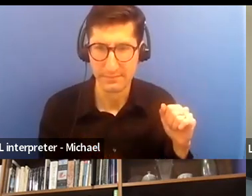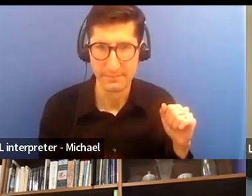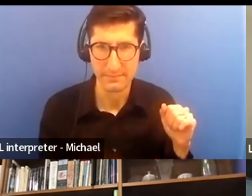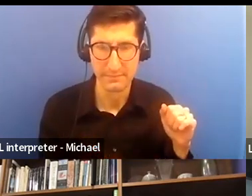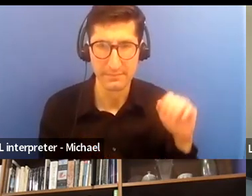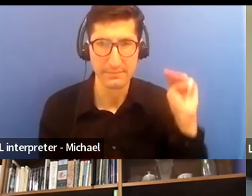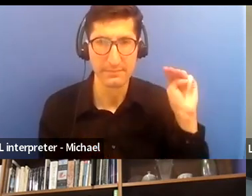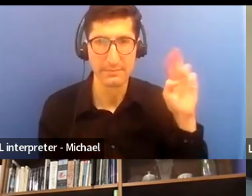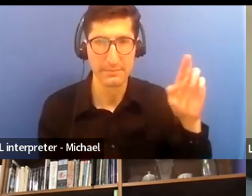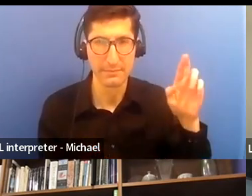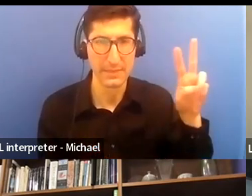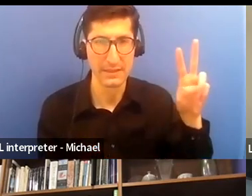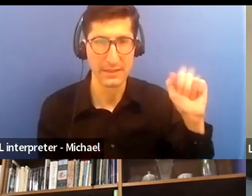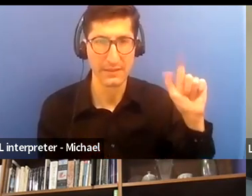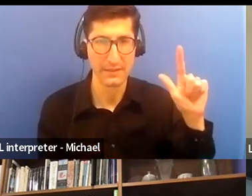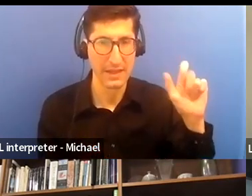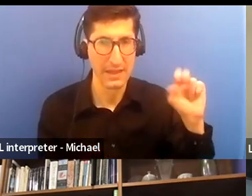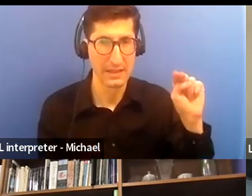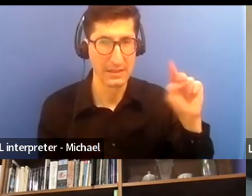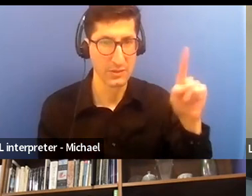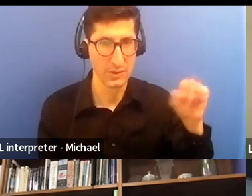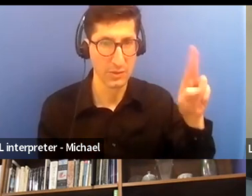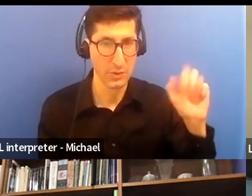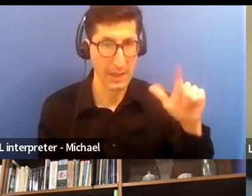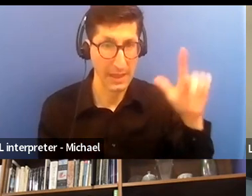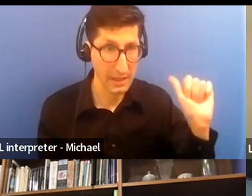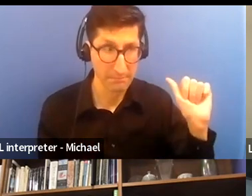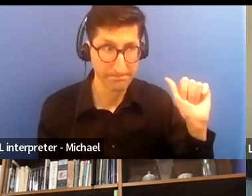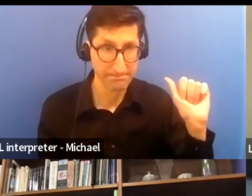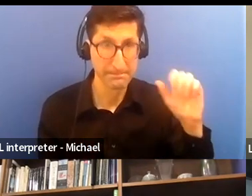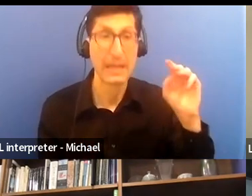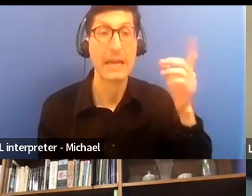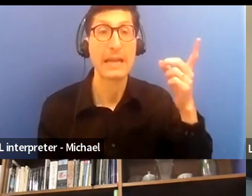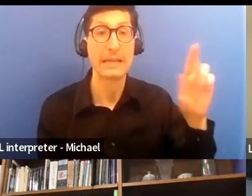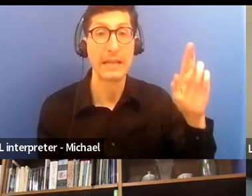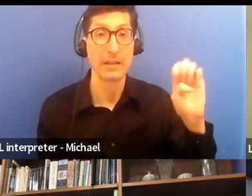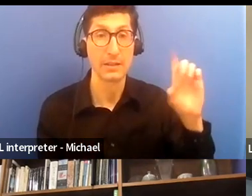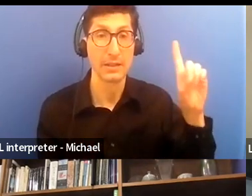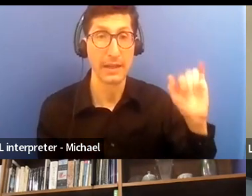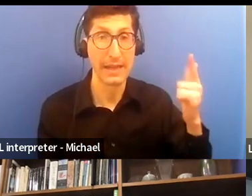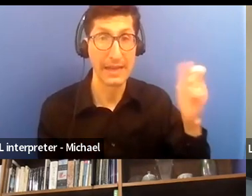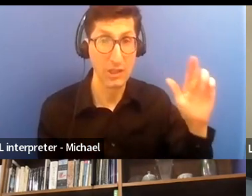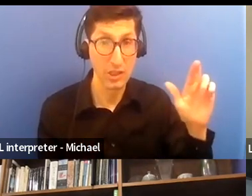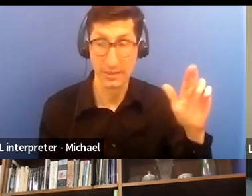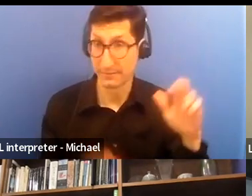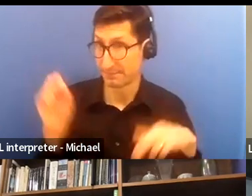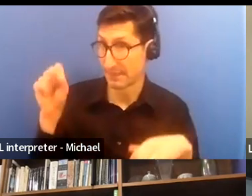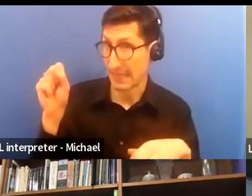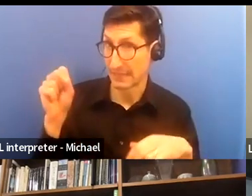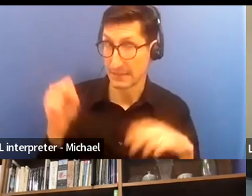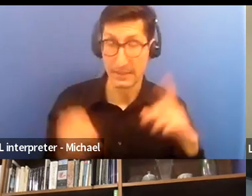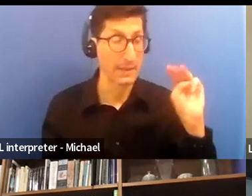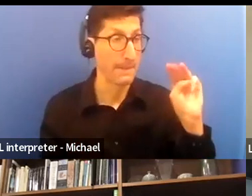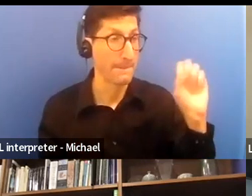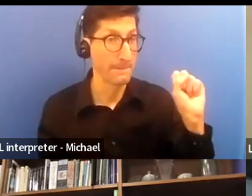Mr. Valenzuela. Dr. Edinger, Yes. Ms. Lopera,